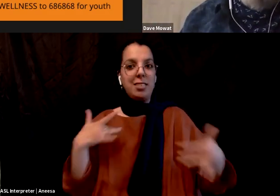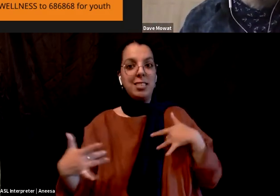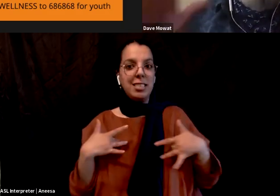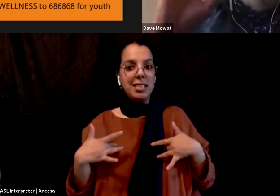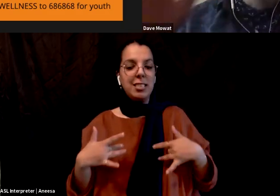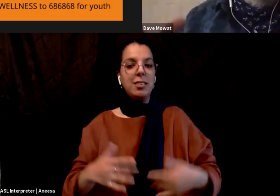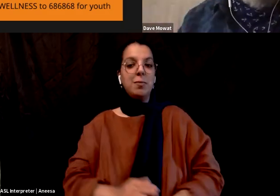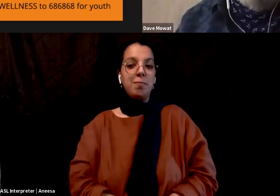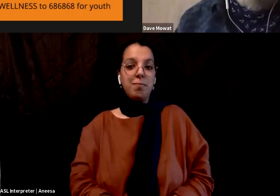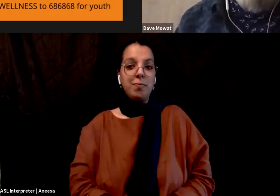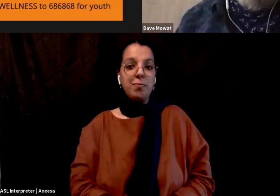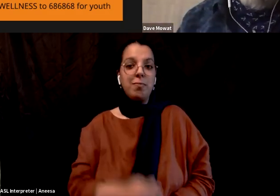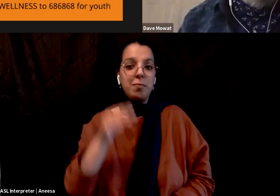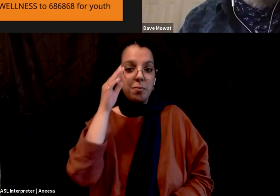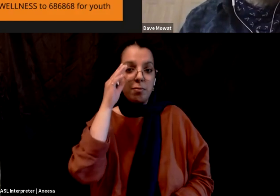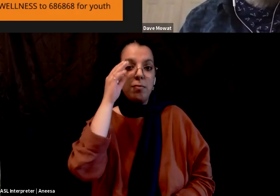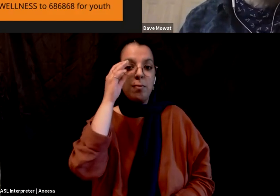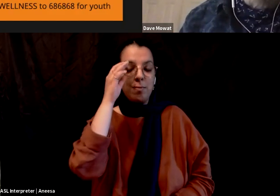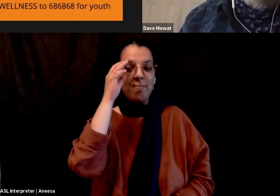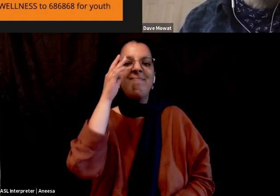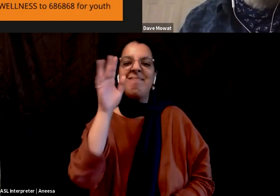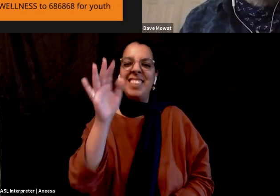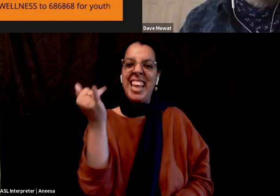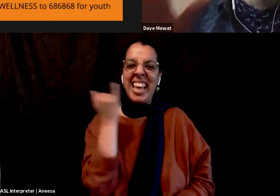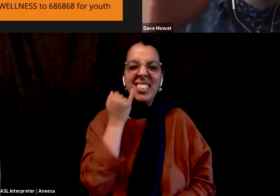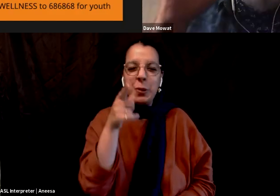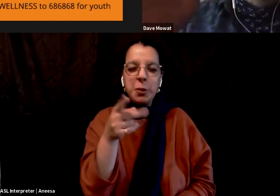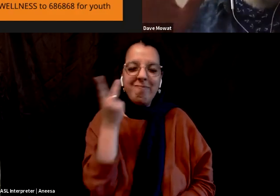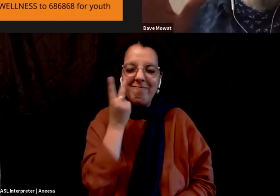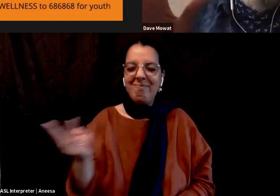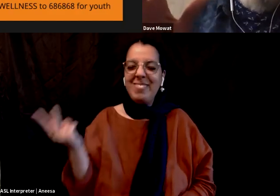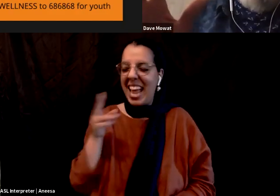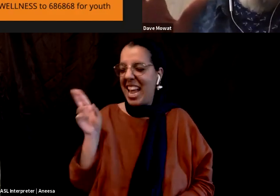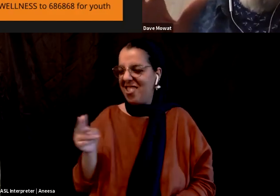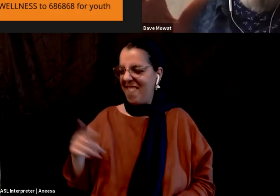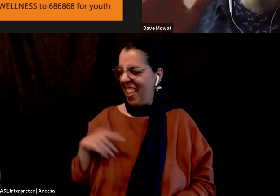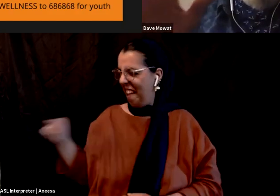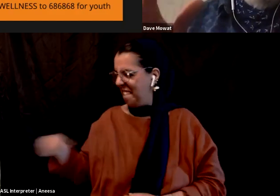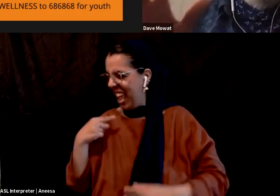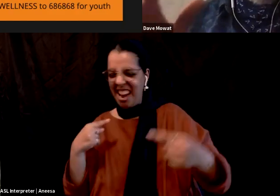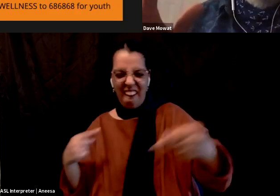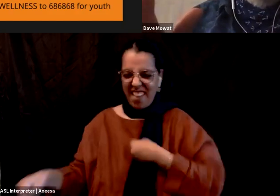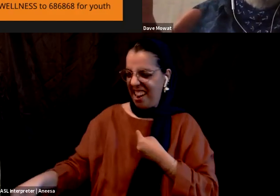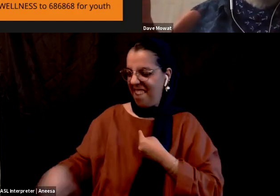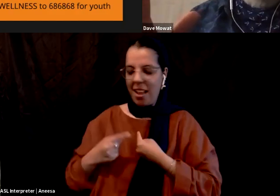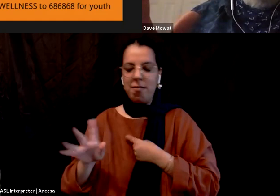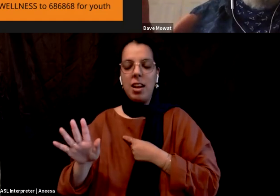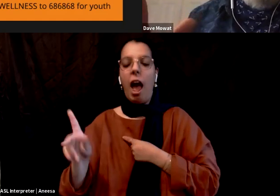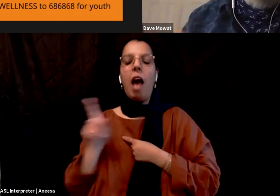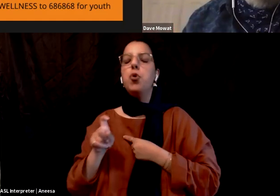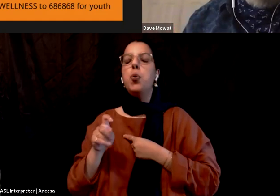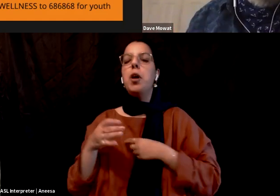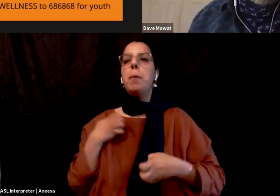things in history. You'll never get it right if you take offense to things in history. You just got to be ice cold when it comes to the historical